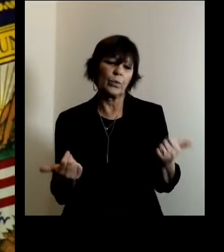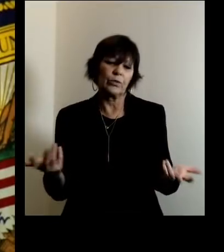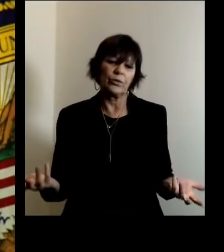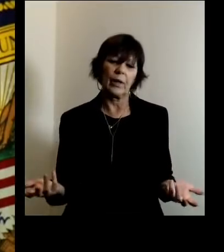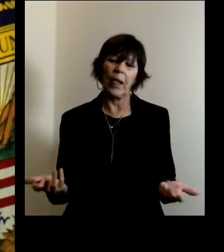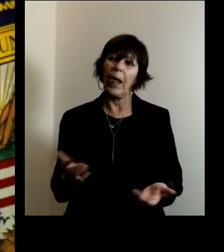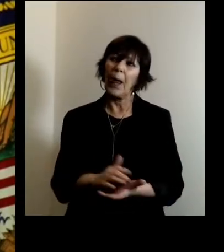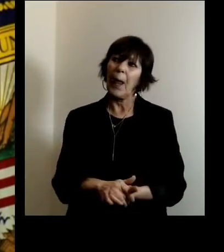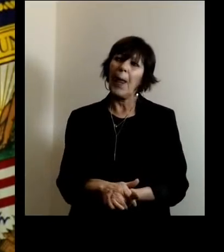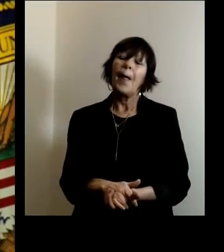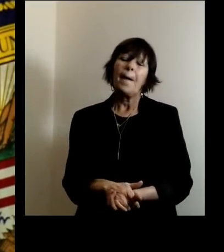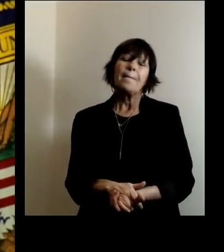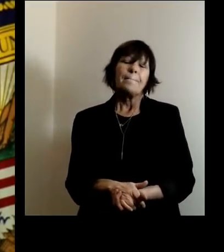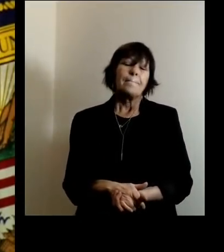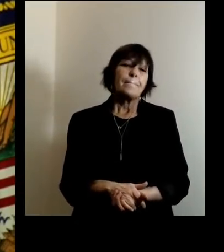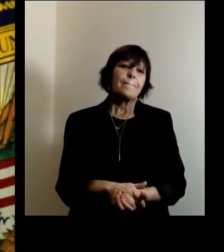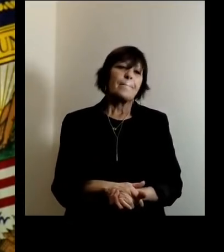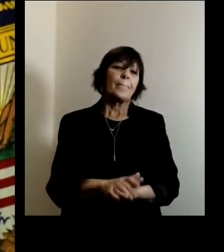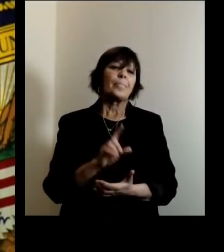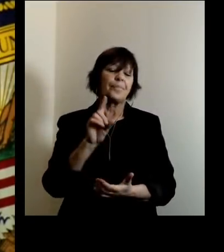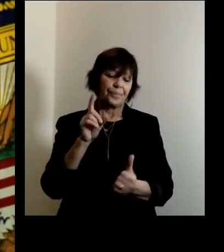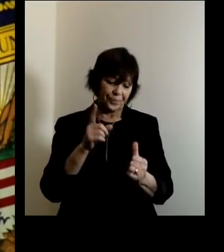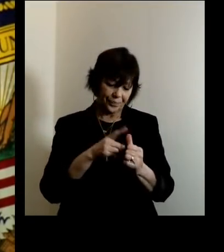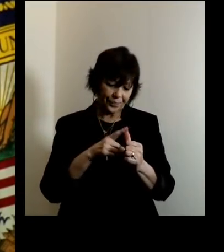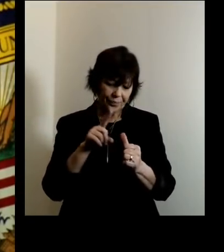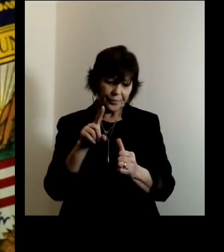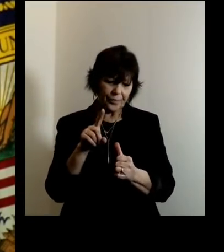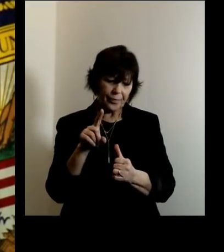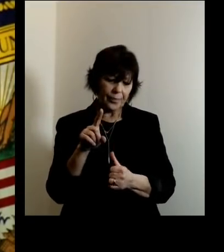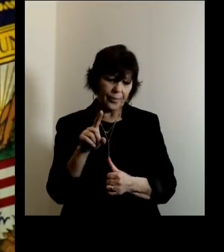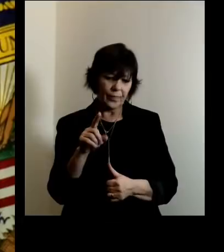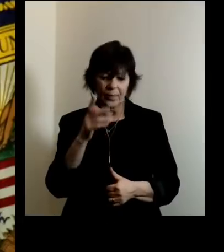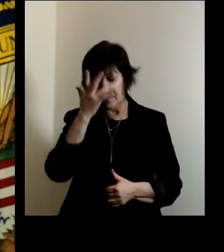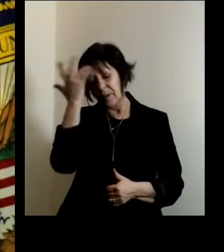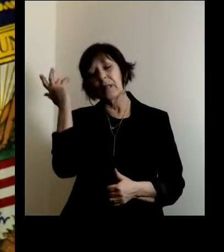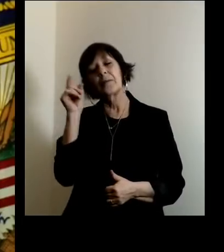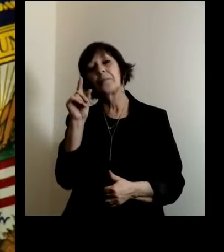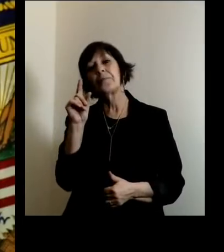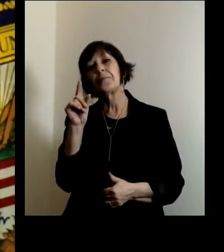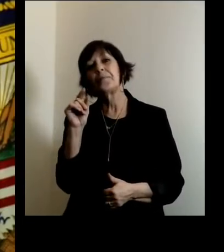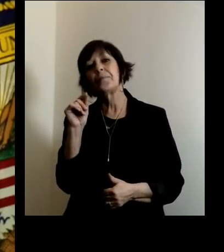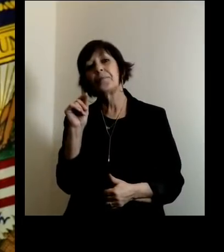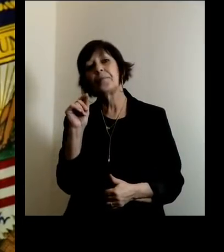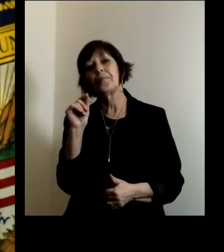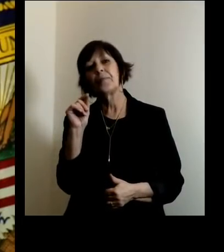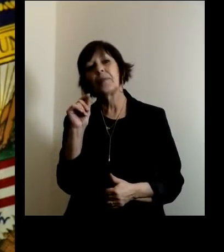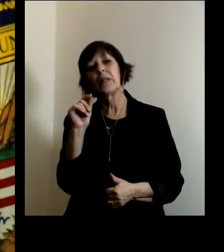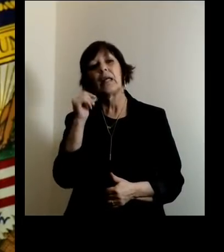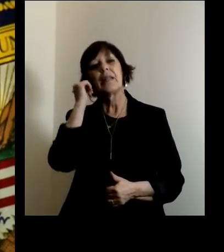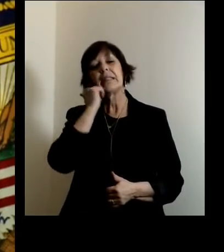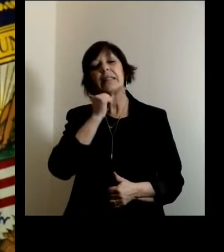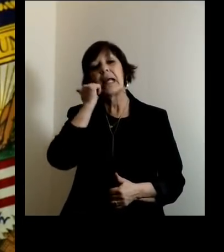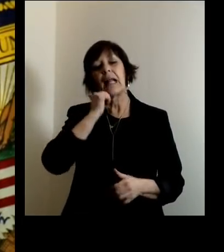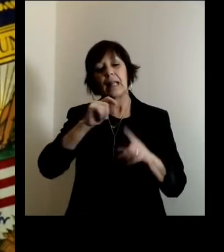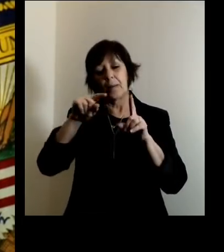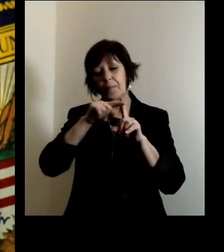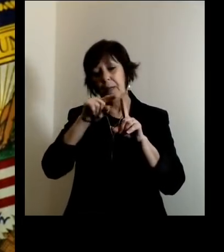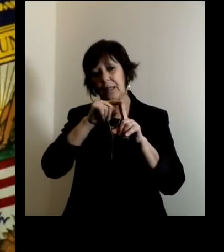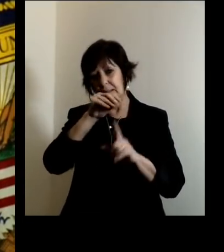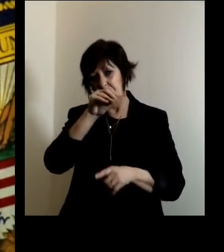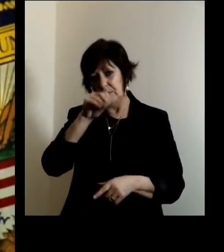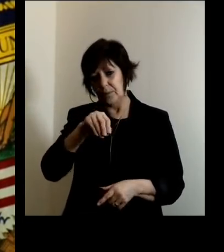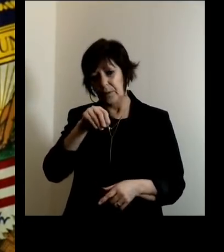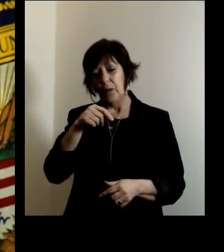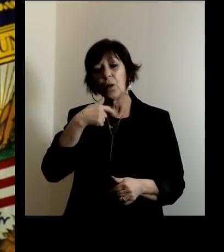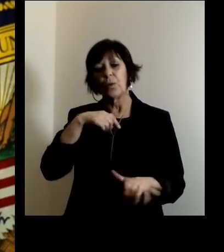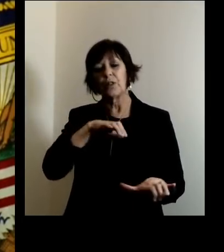right. Well, we're first off, with regards to the second portion of the question, the daily positivity rate, we do